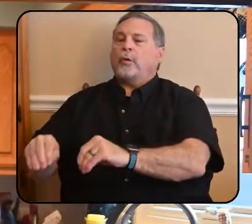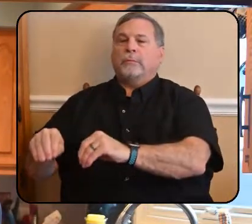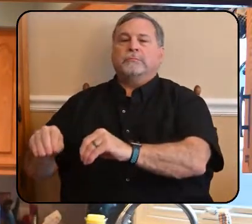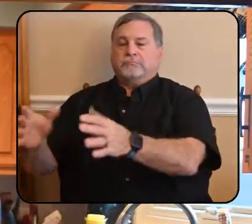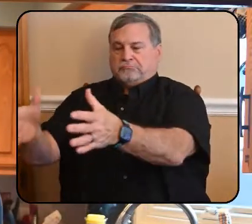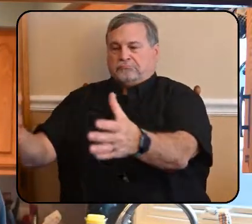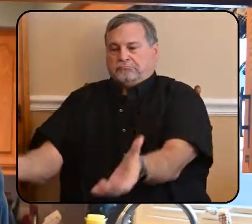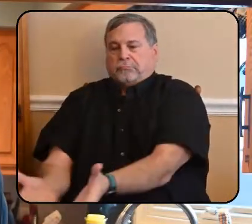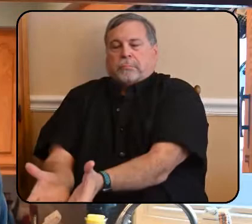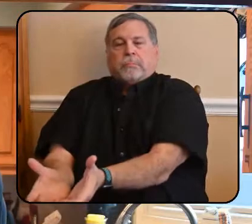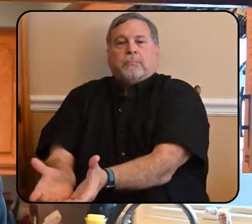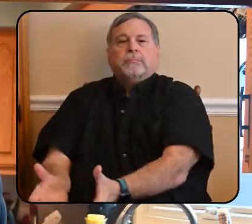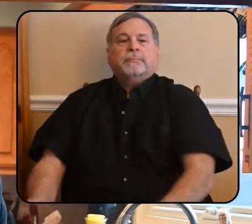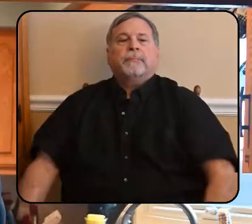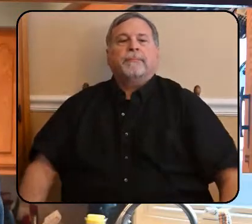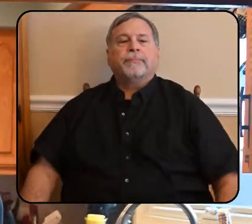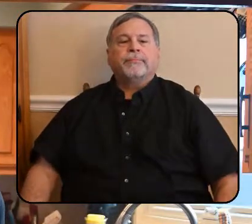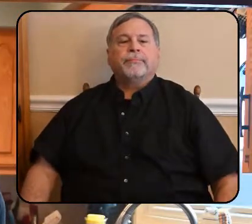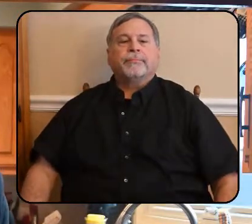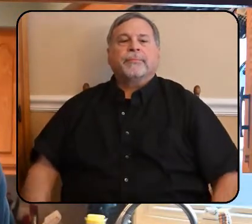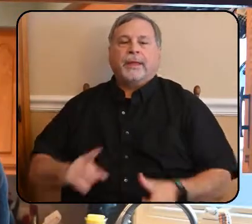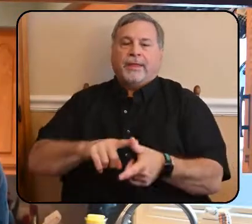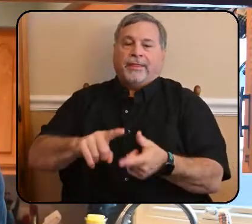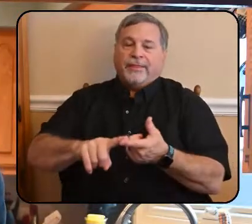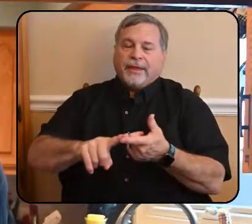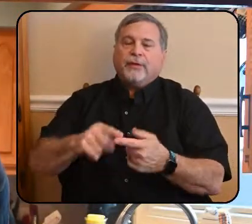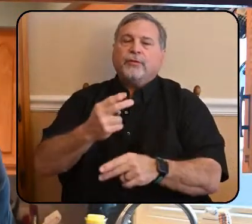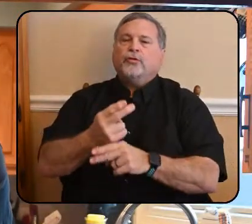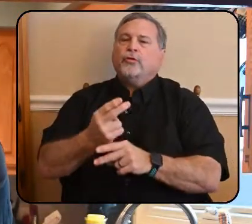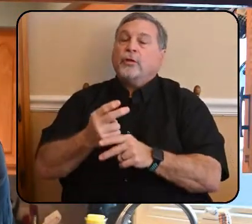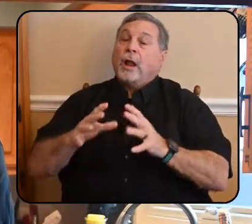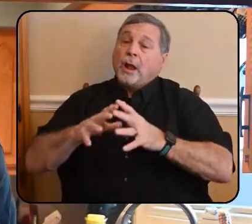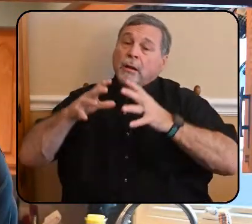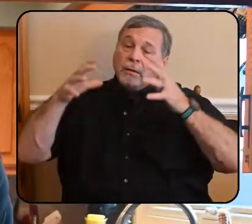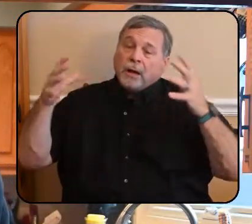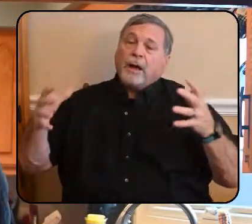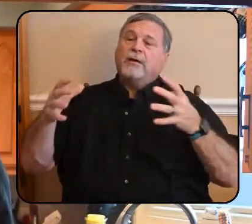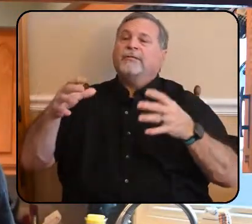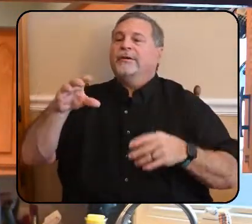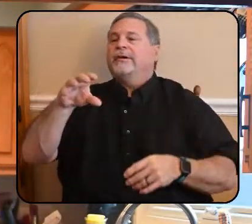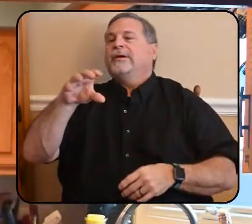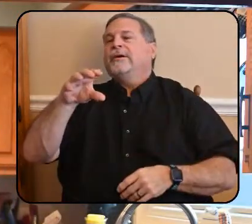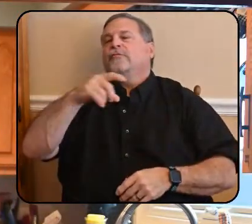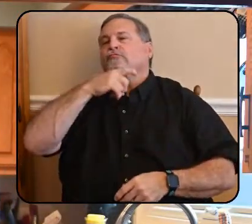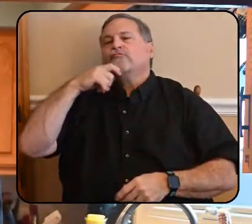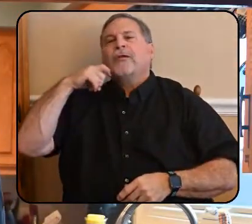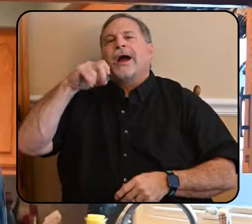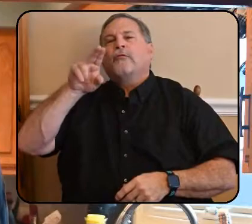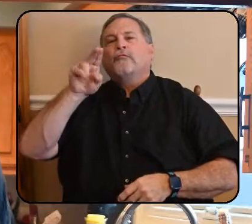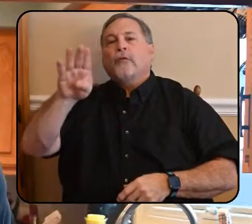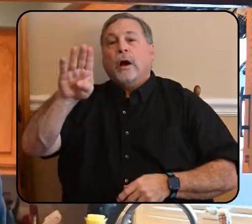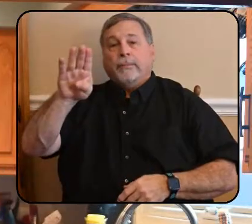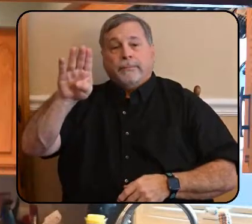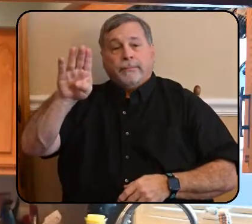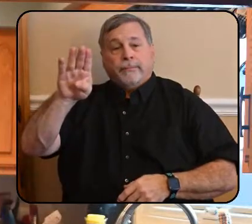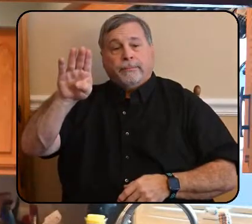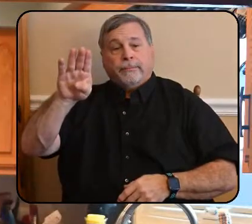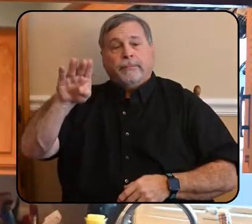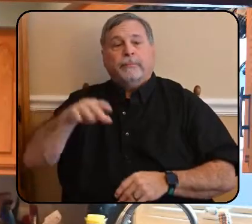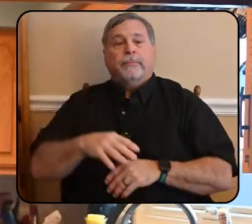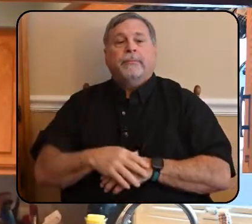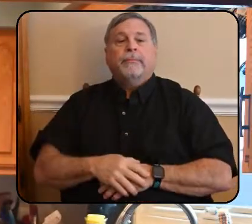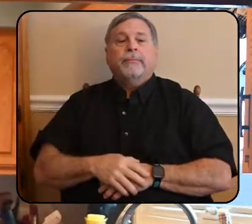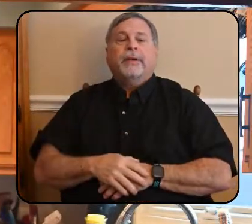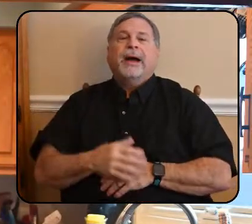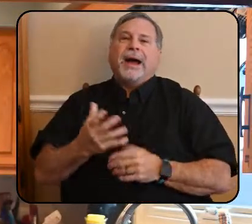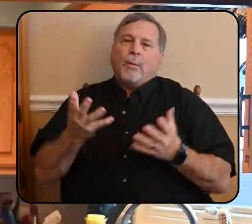our pot here. We're going to then liberally add a lot of dry rub to it, because I want to coat